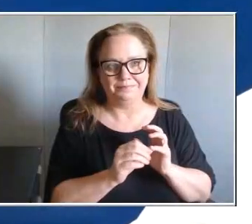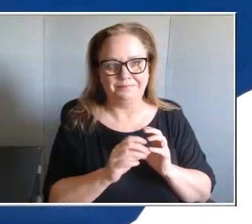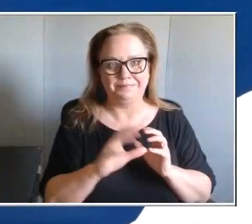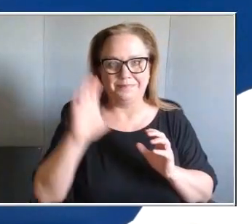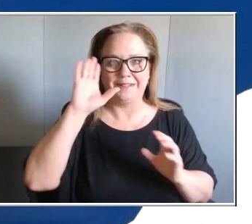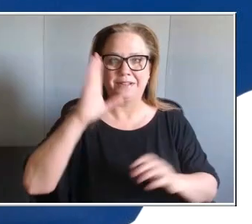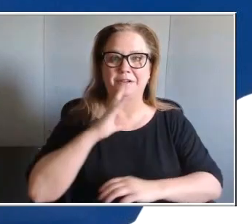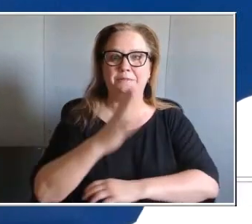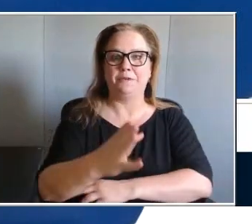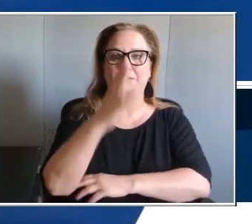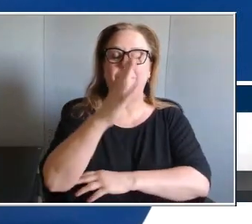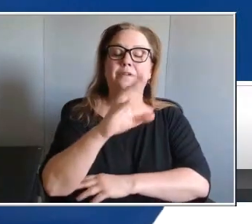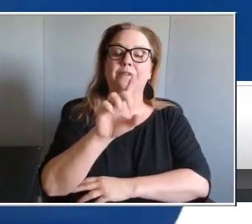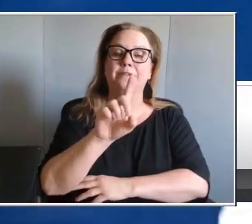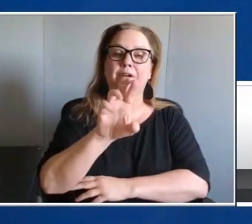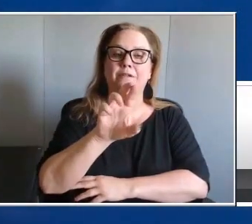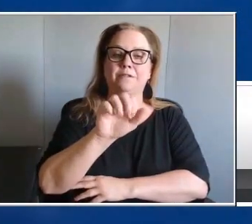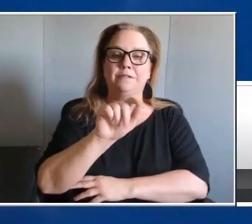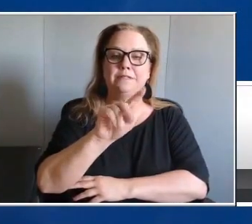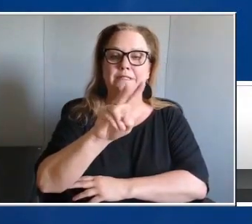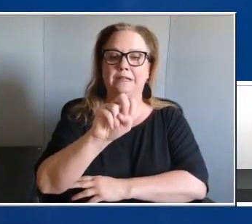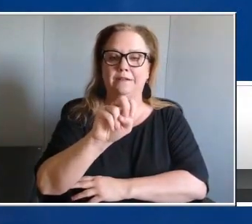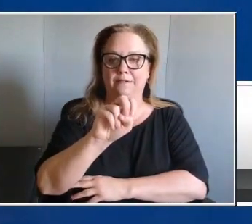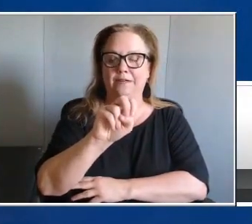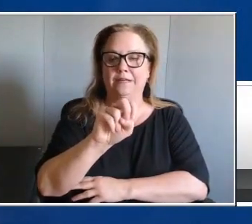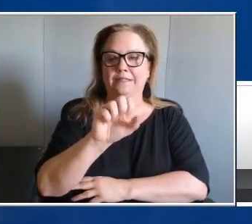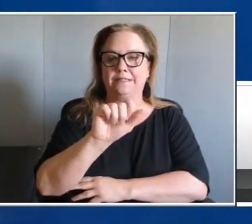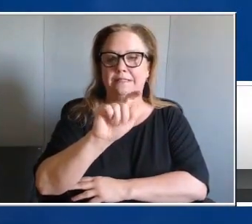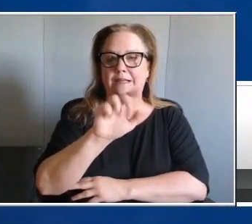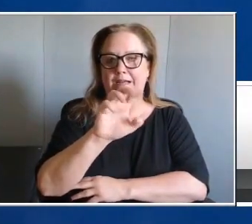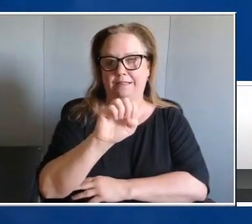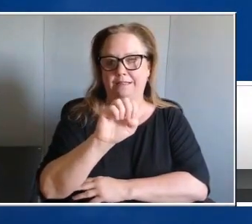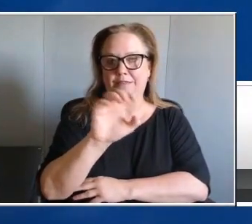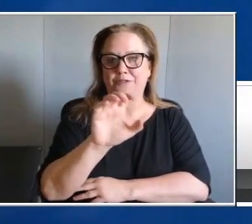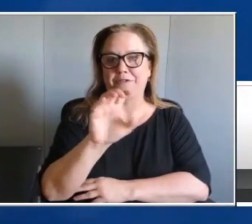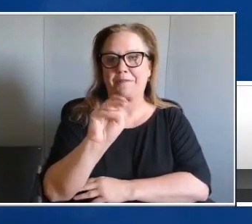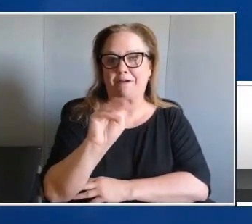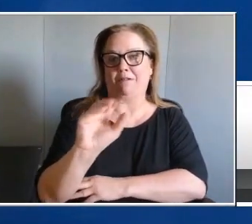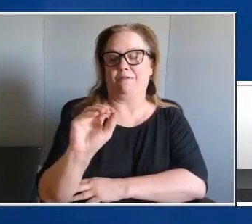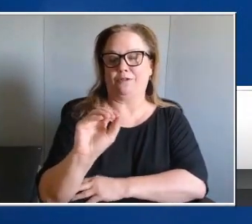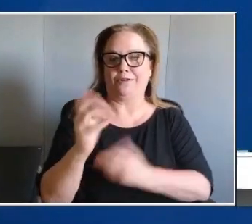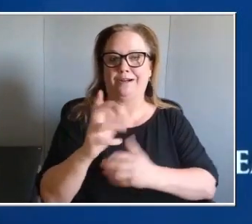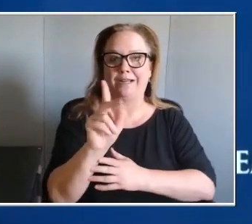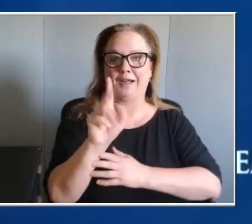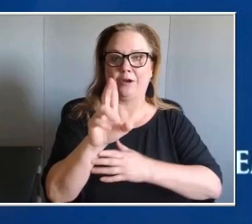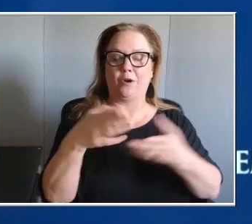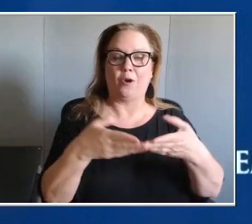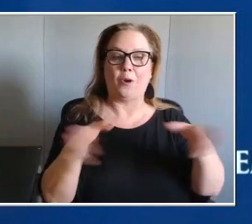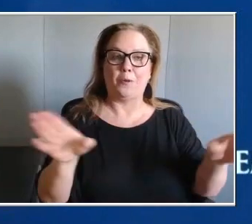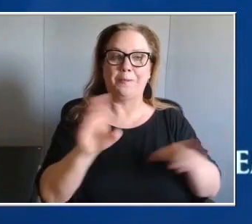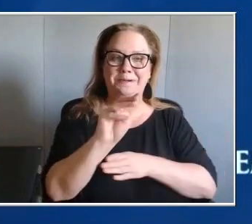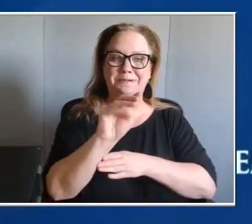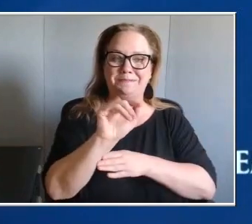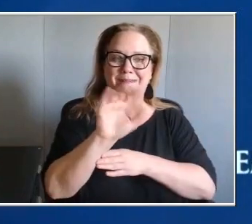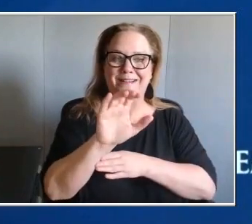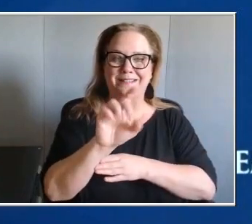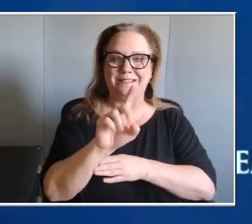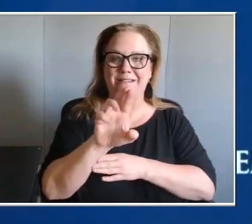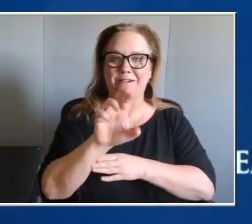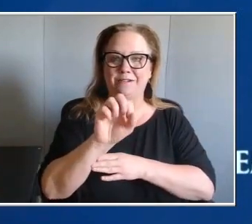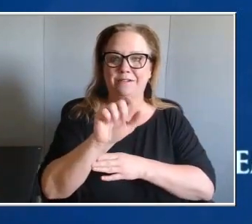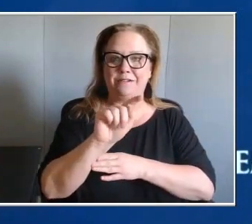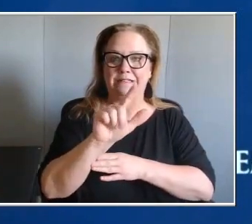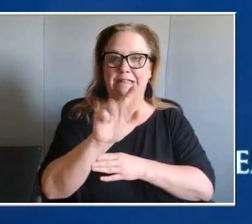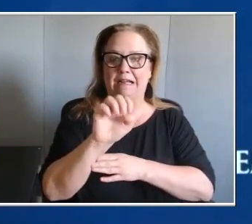Hey, good morning. I'm Dr. Steve Stites, Chief Medical Officer here at the University of Kansas Health System. Welcome to Open Mics with Dr. Stites. Today we're